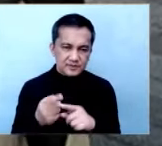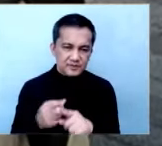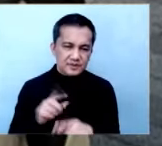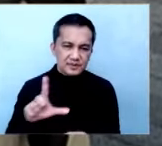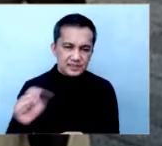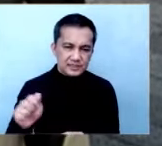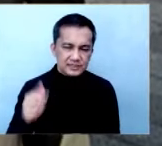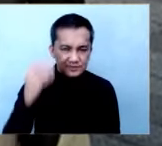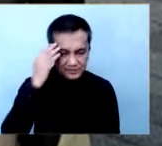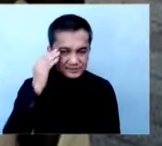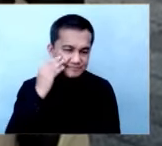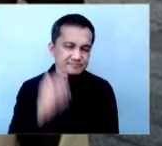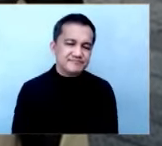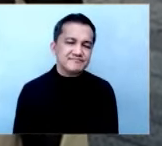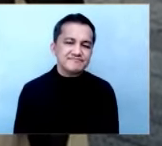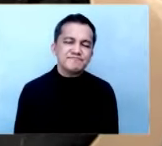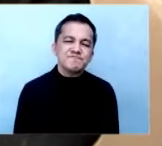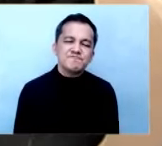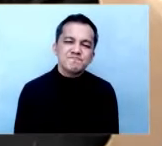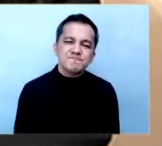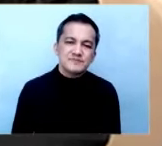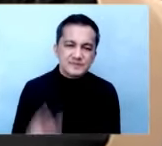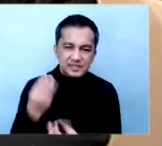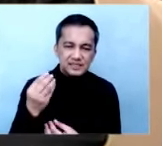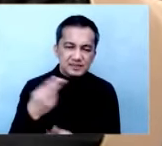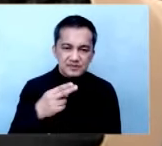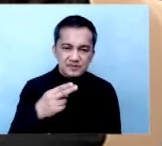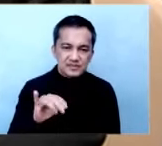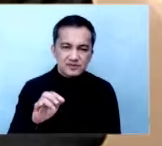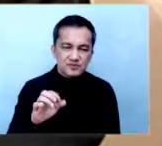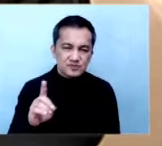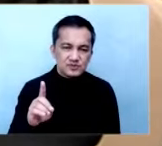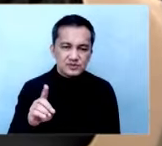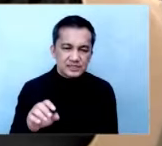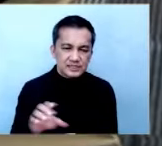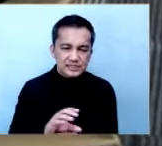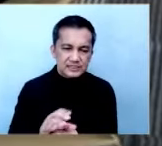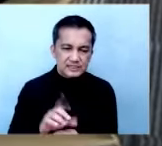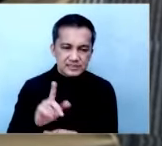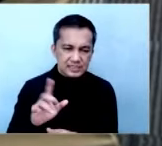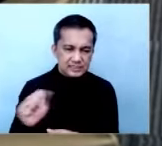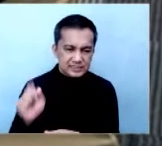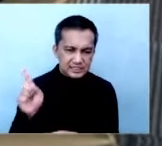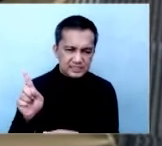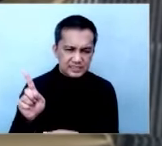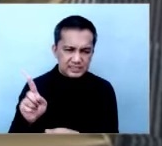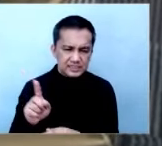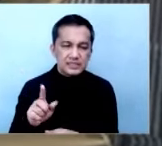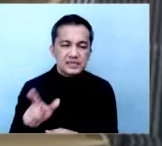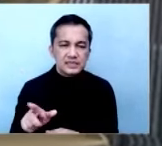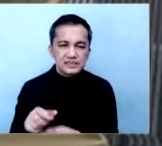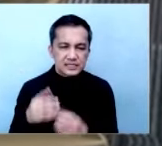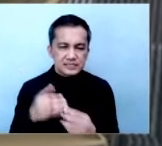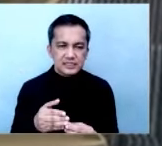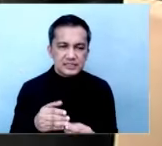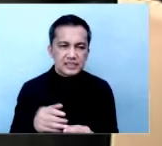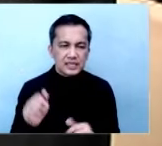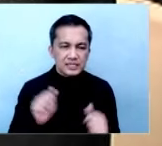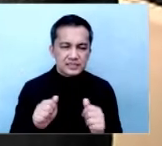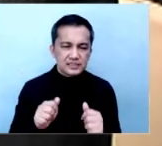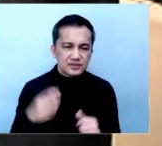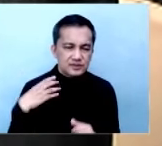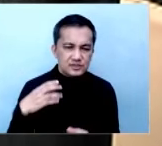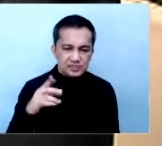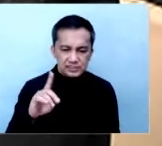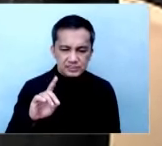Korea. Update naman sa kanyang Hollywood career. Si Liza, guided na rin sa pag-arte ng acting coach nila Johnny